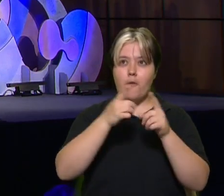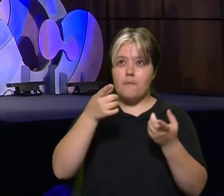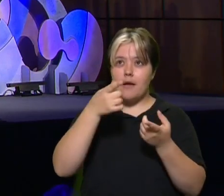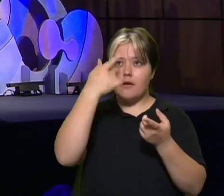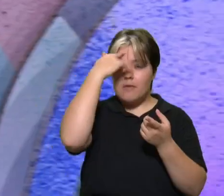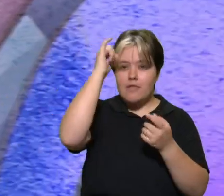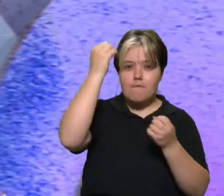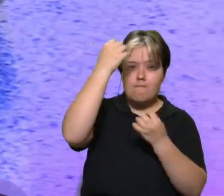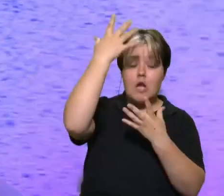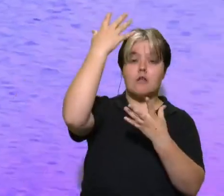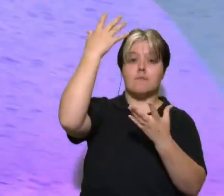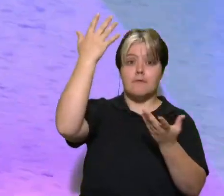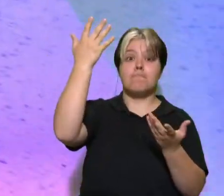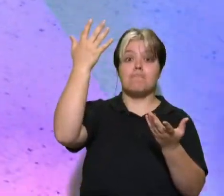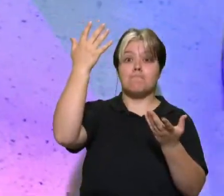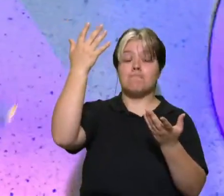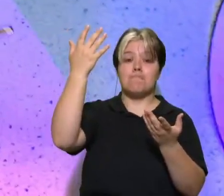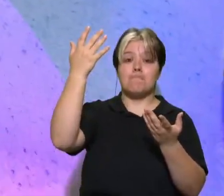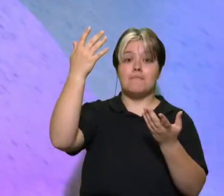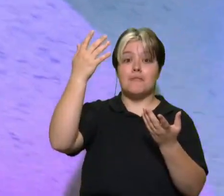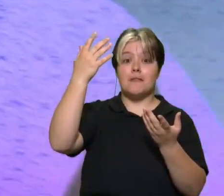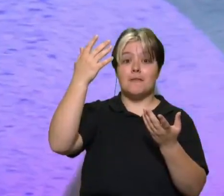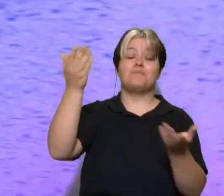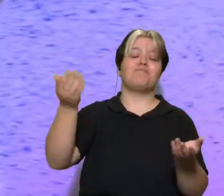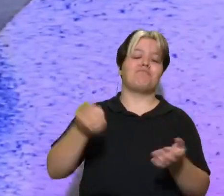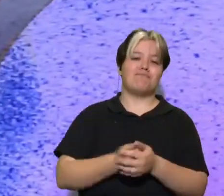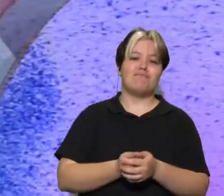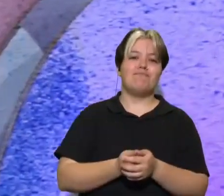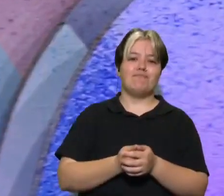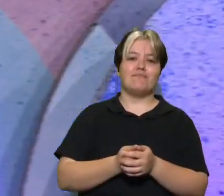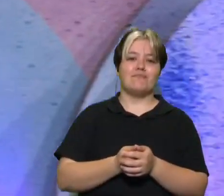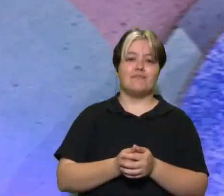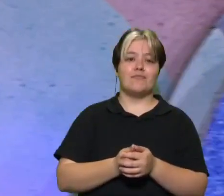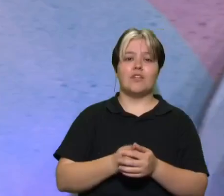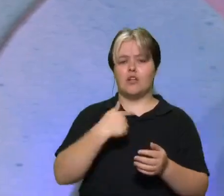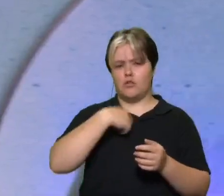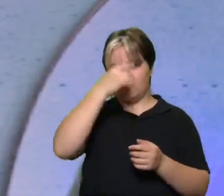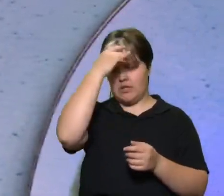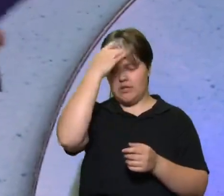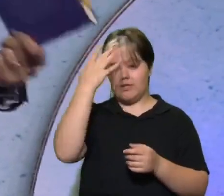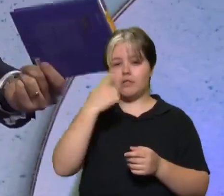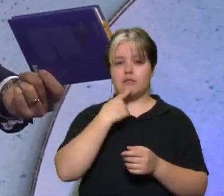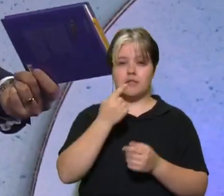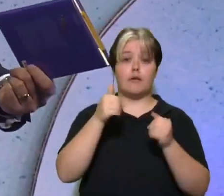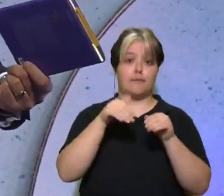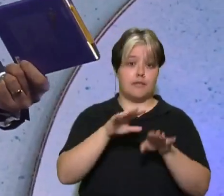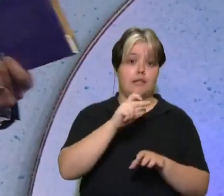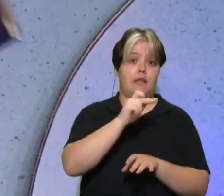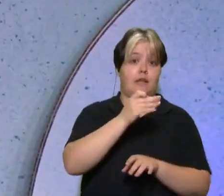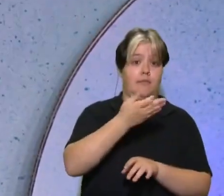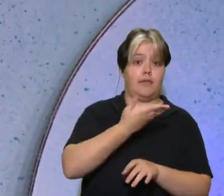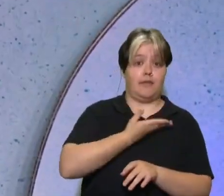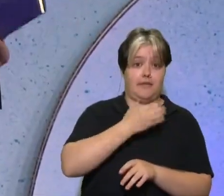the light in the end of the tunnel and see exactly how it is. And I forgot to say, naturally, in the APDC.